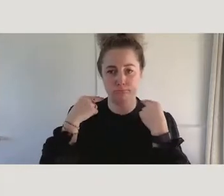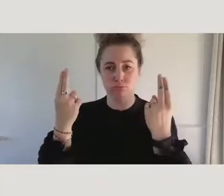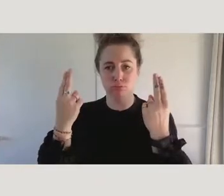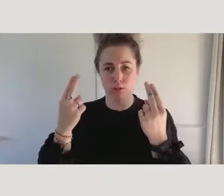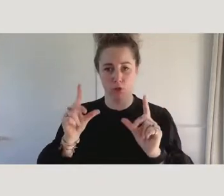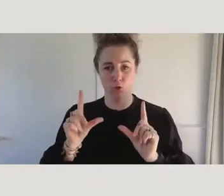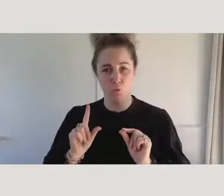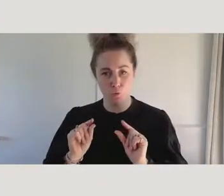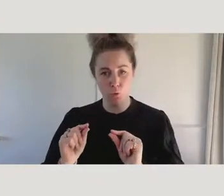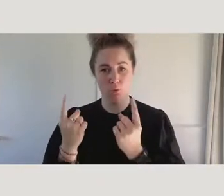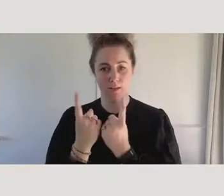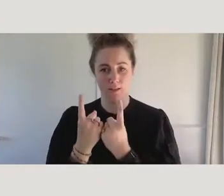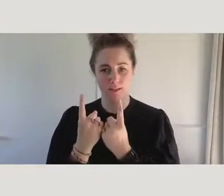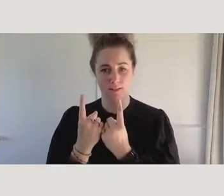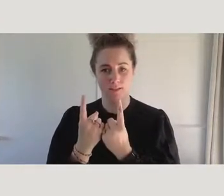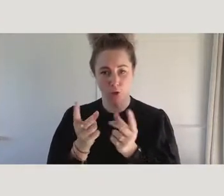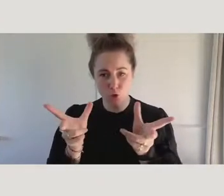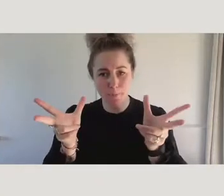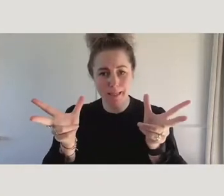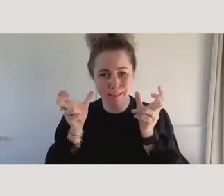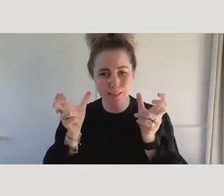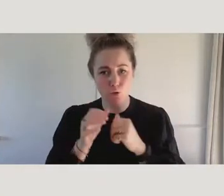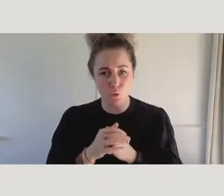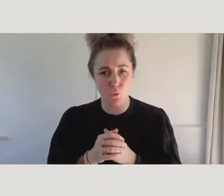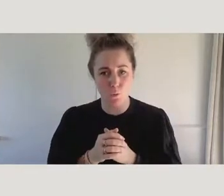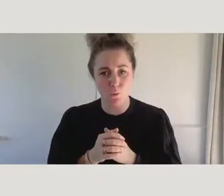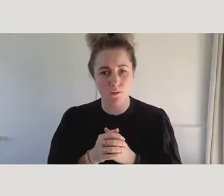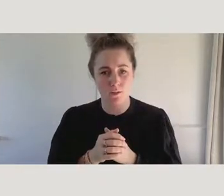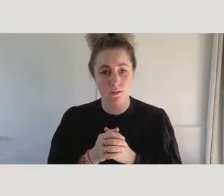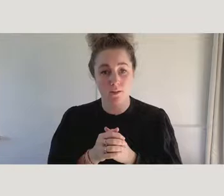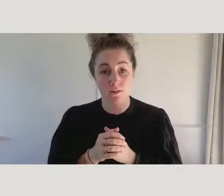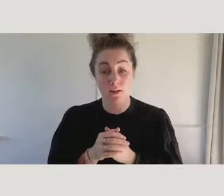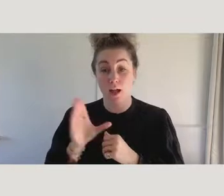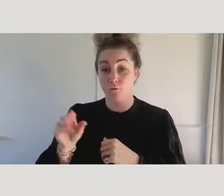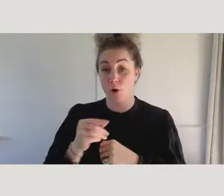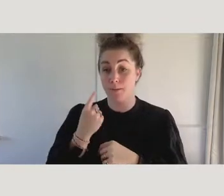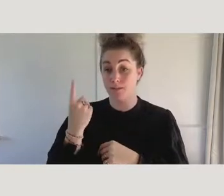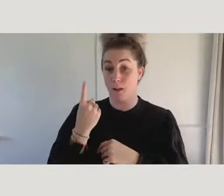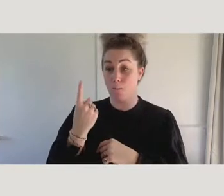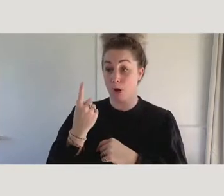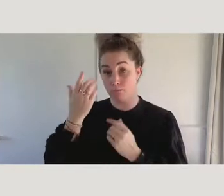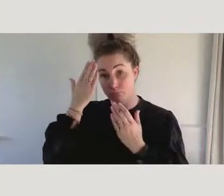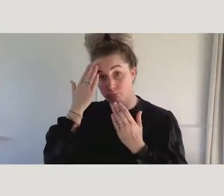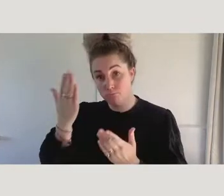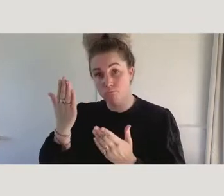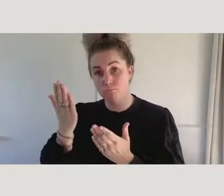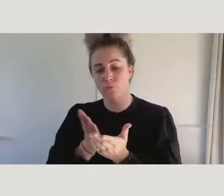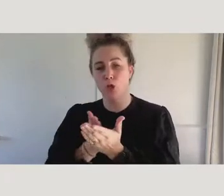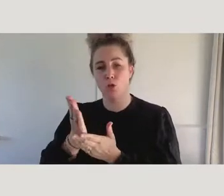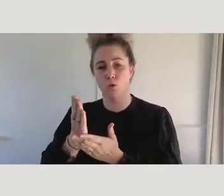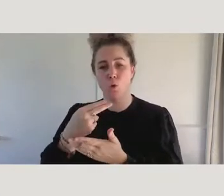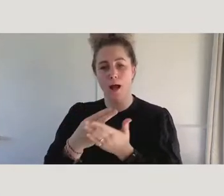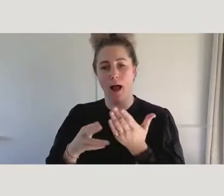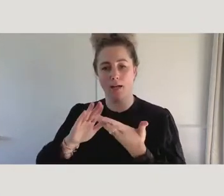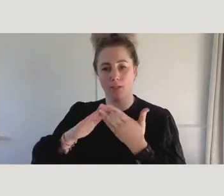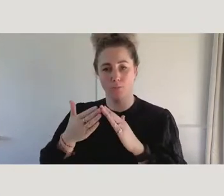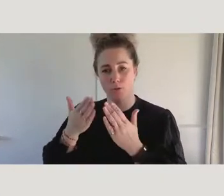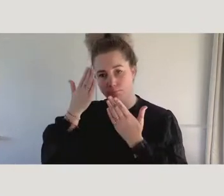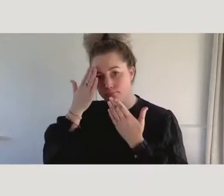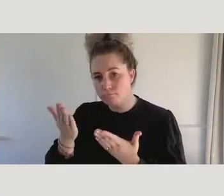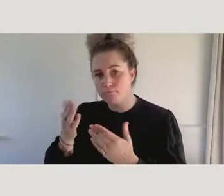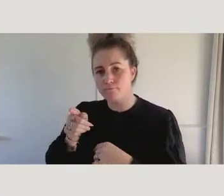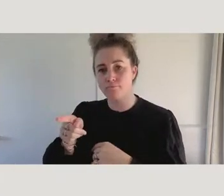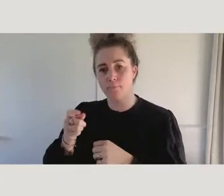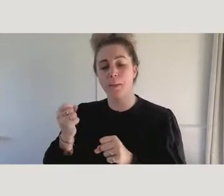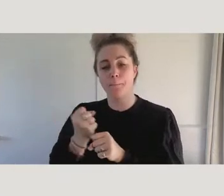done in order to be listened to and coming from somebody who's respected by the Arts Community made